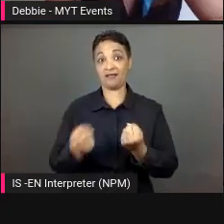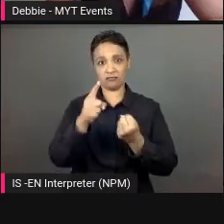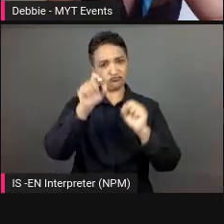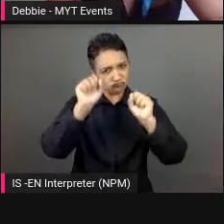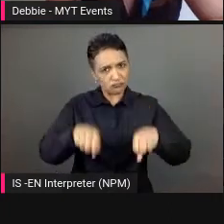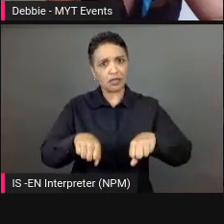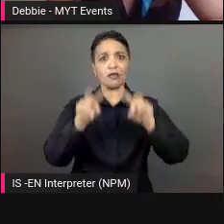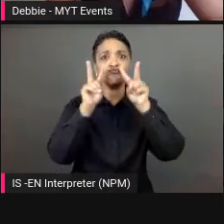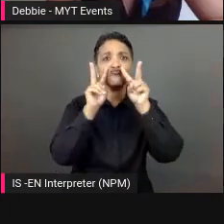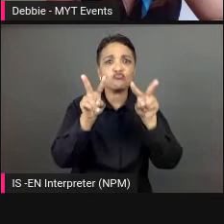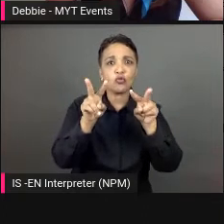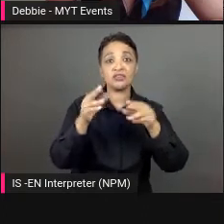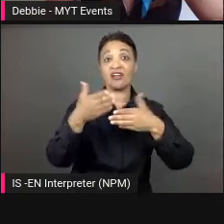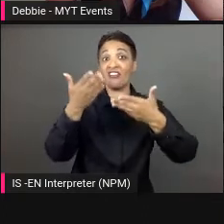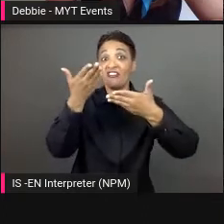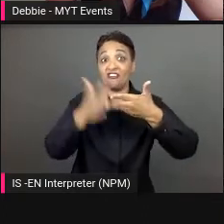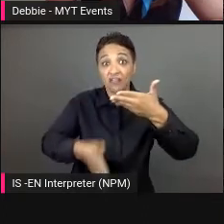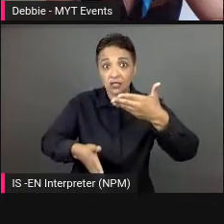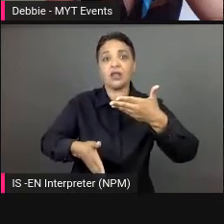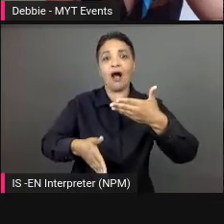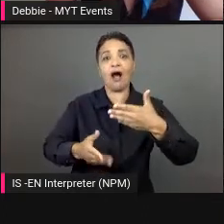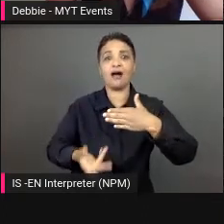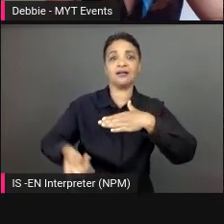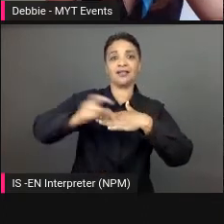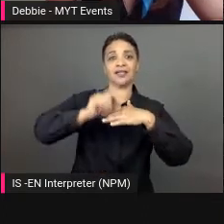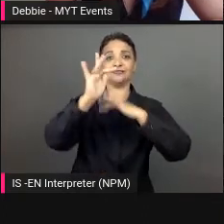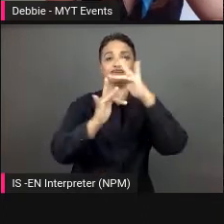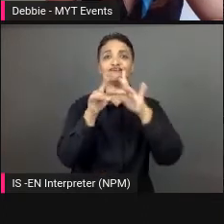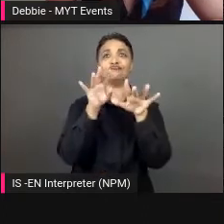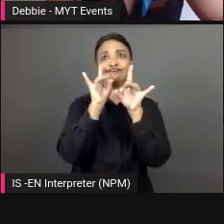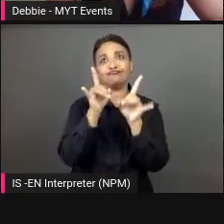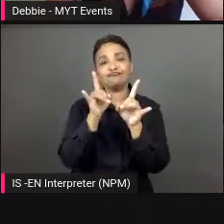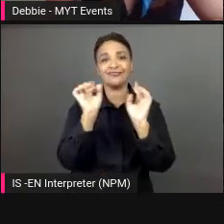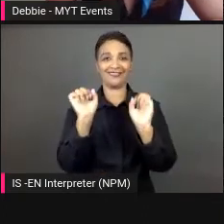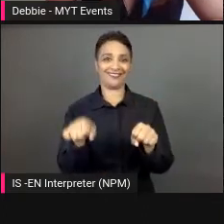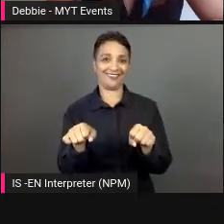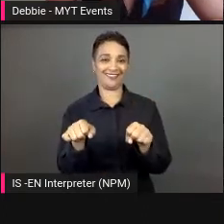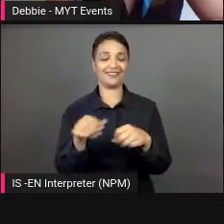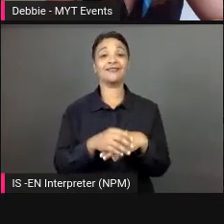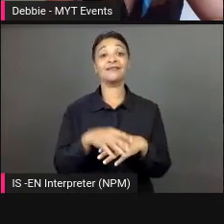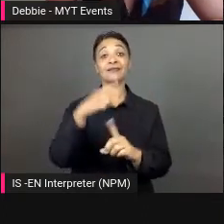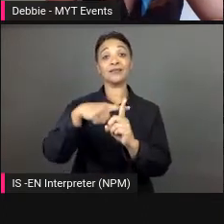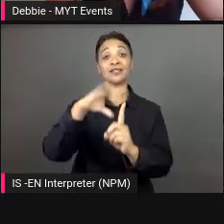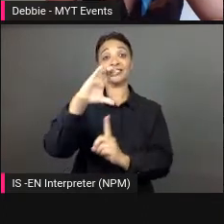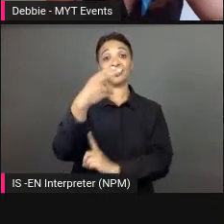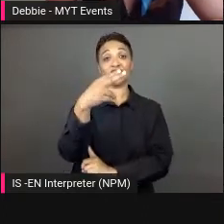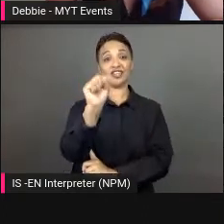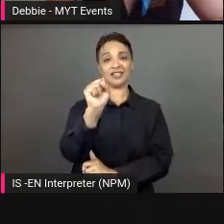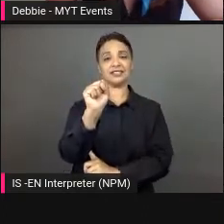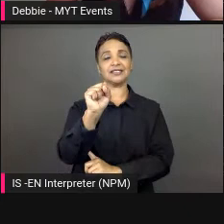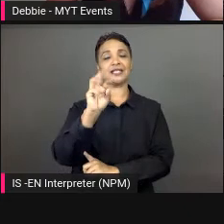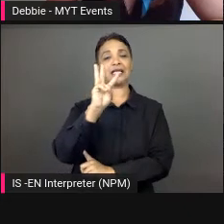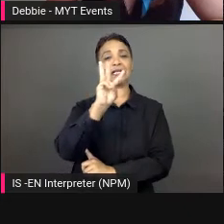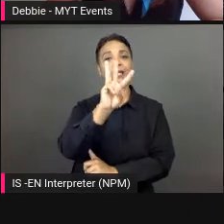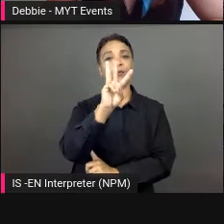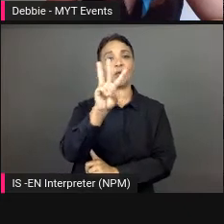platform shortly after the sessions have ended. And they'll also be available via the CHS Alliance website